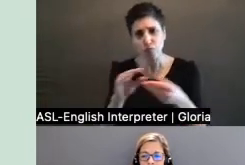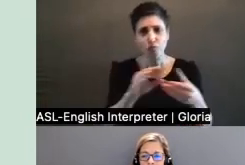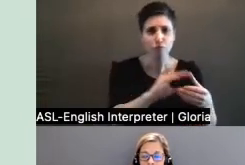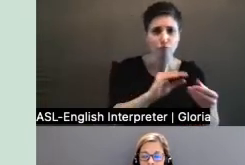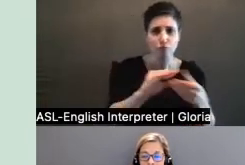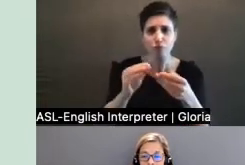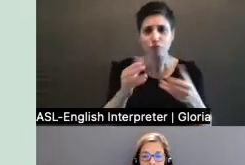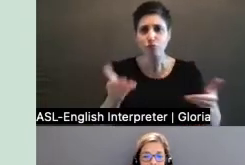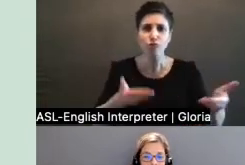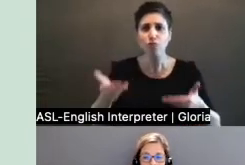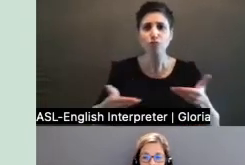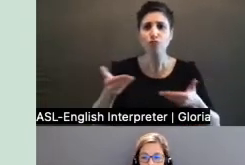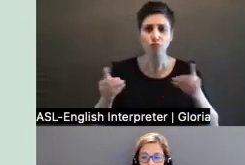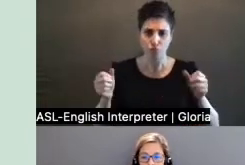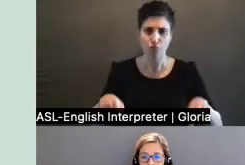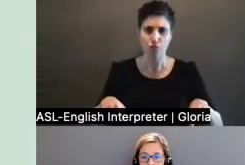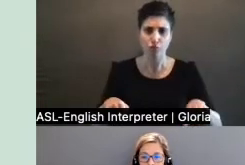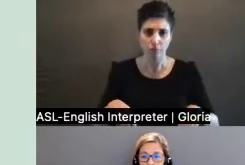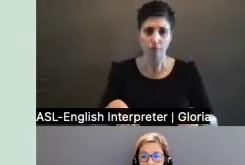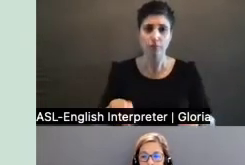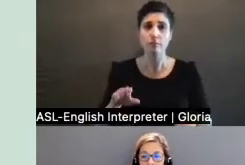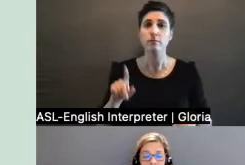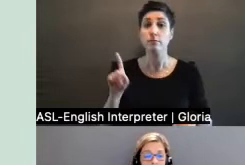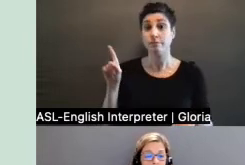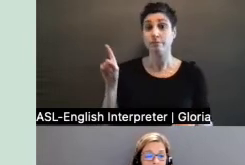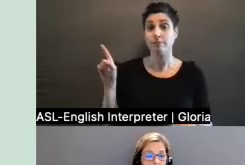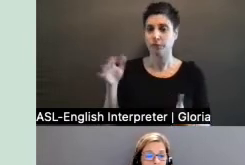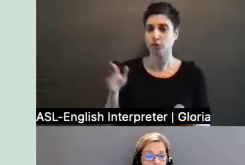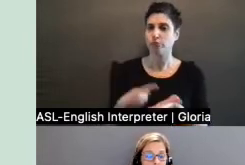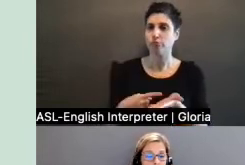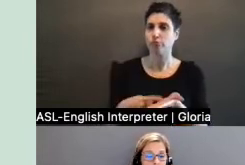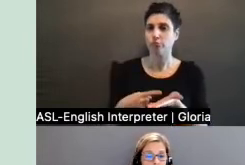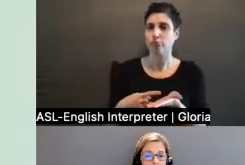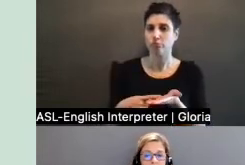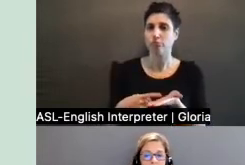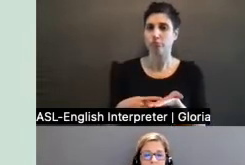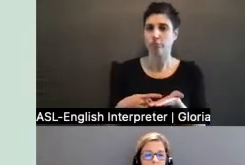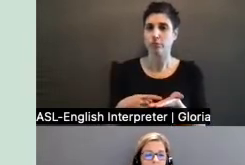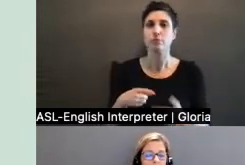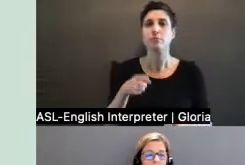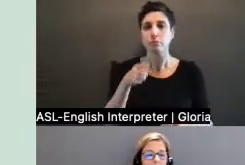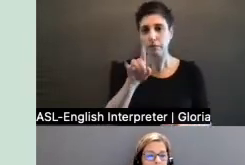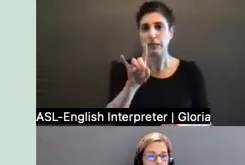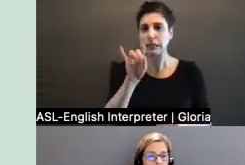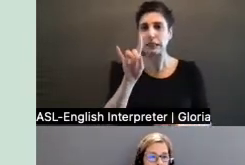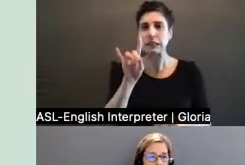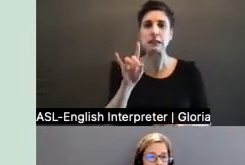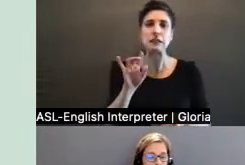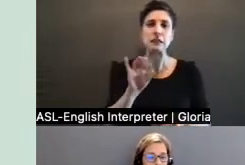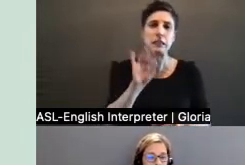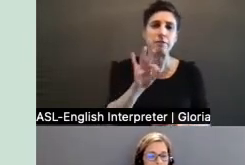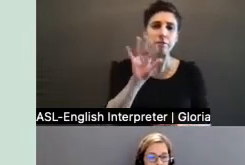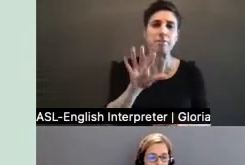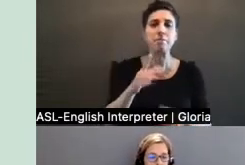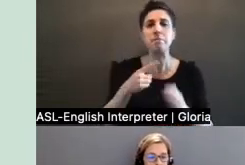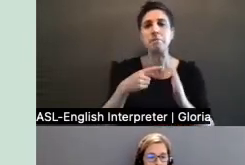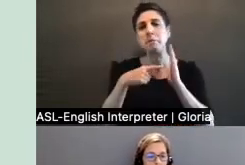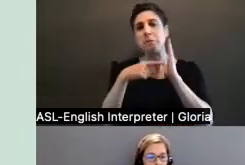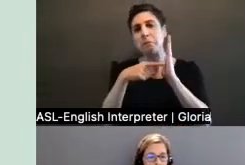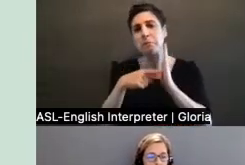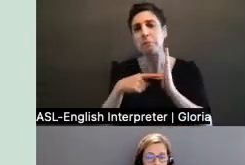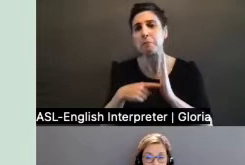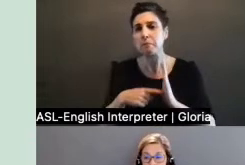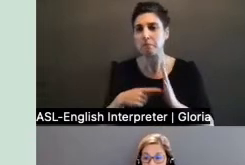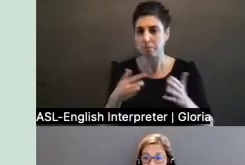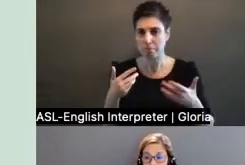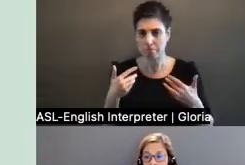well. Now, we talked about Kahoot, and you had a chance to see a bit of a back end for Kahoot and also see how